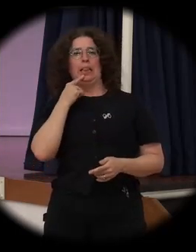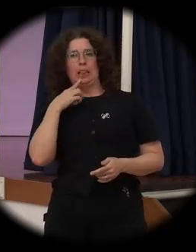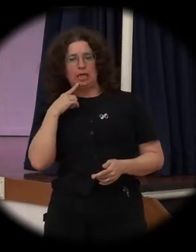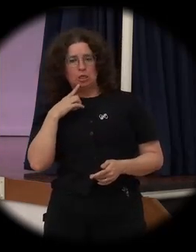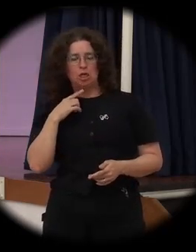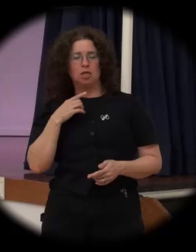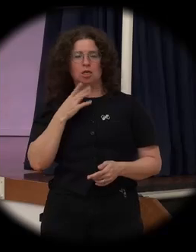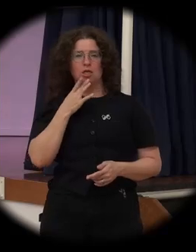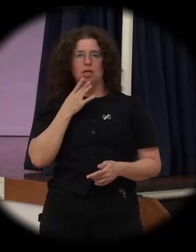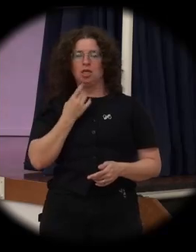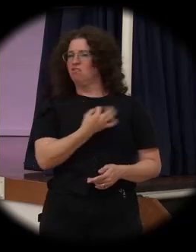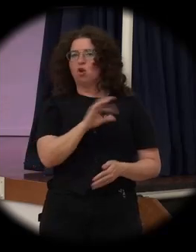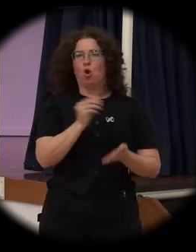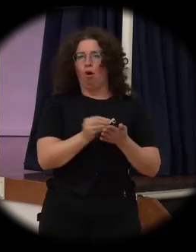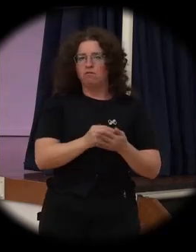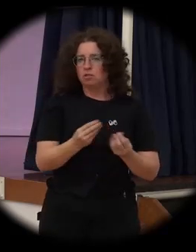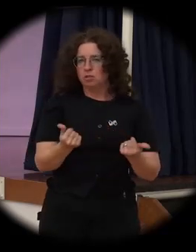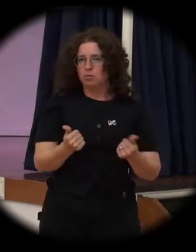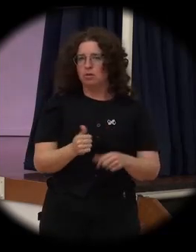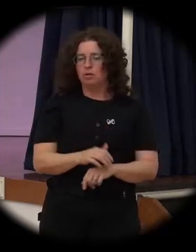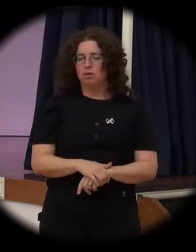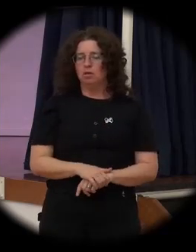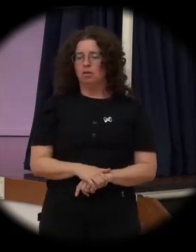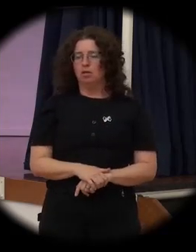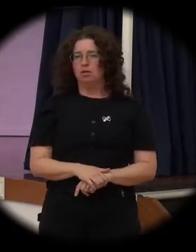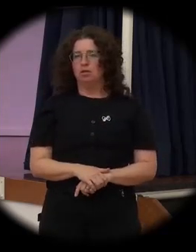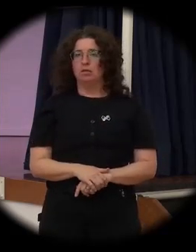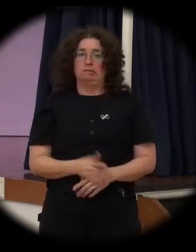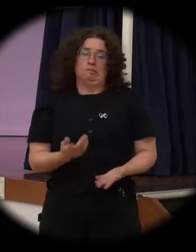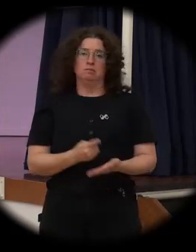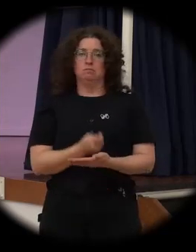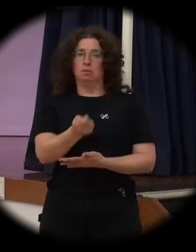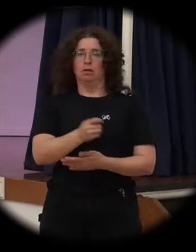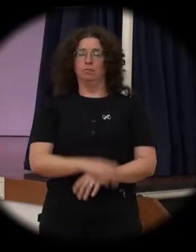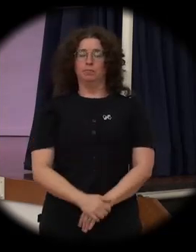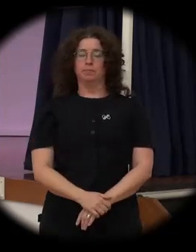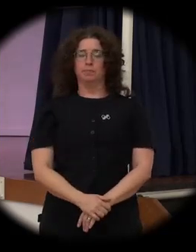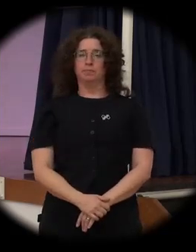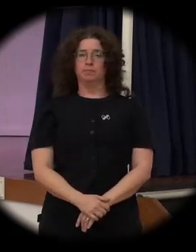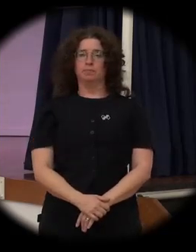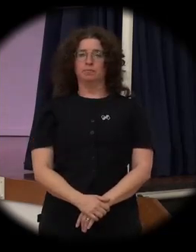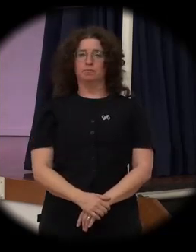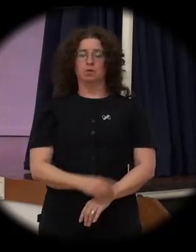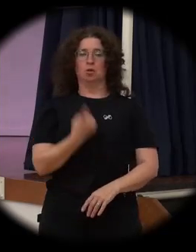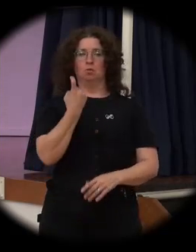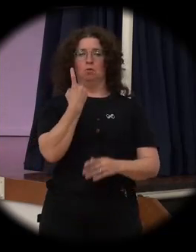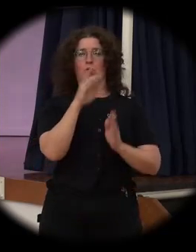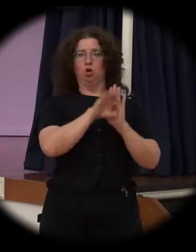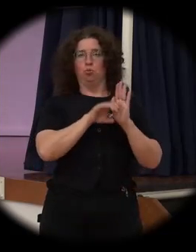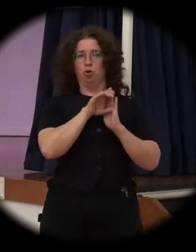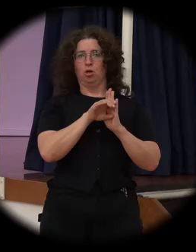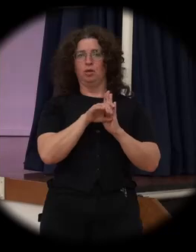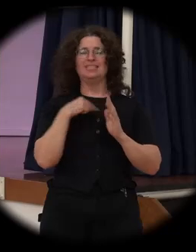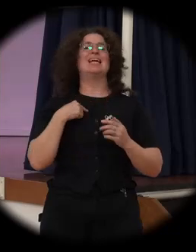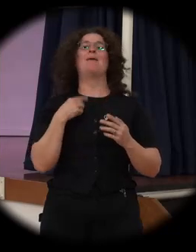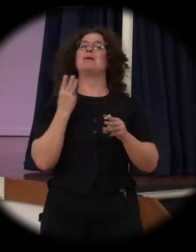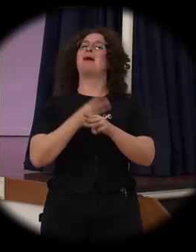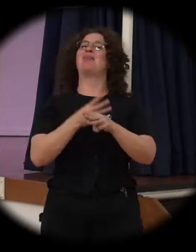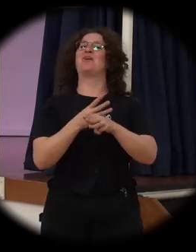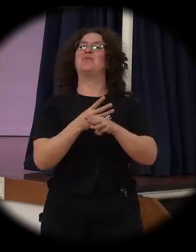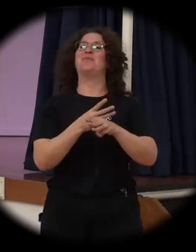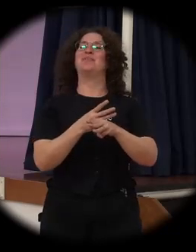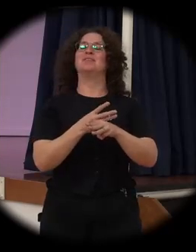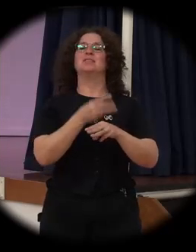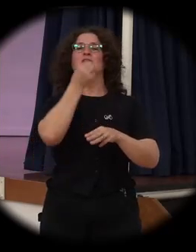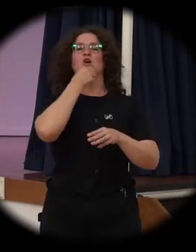an office where that's covered or whatever, then you have to pay for those, the extra cost of running an extra computer. So I did some math on this and it'll probably be a